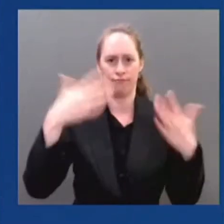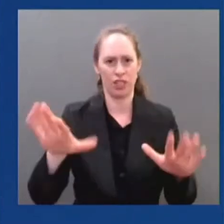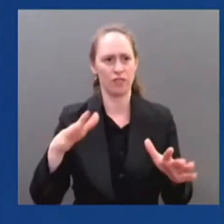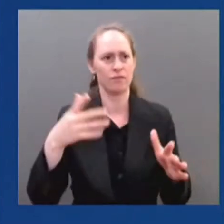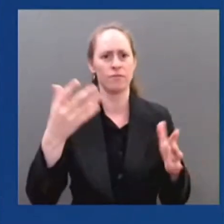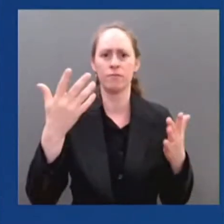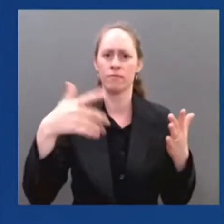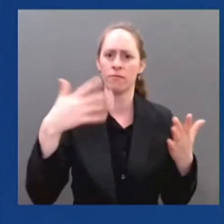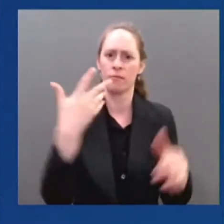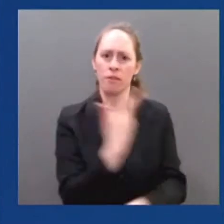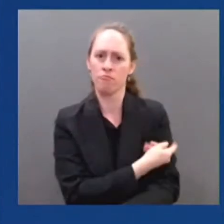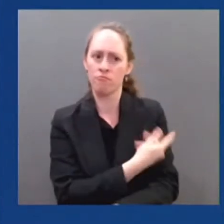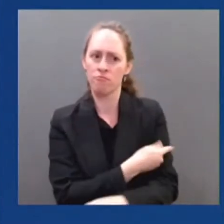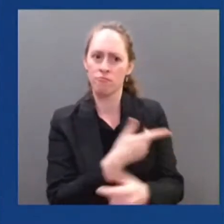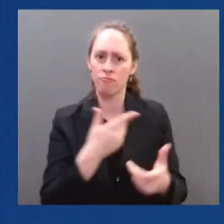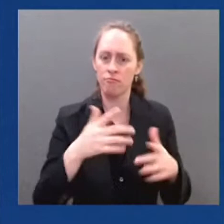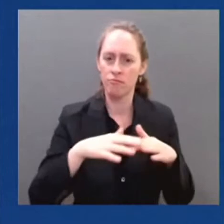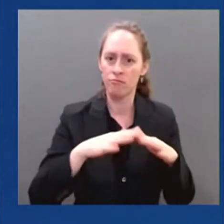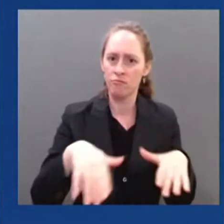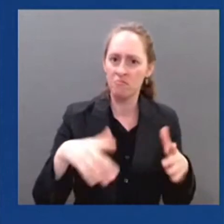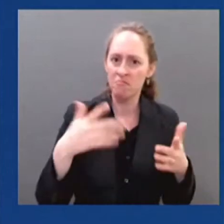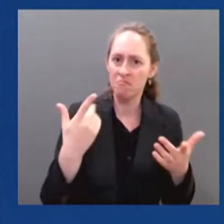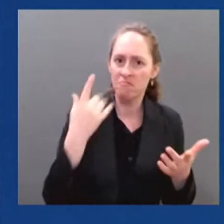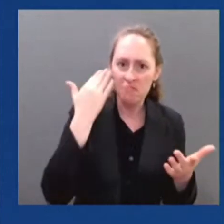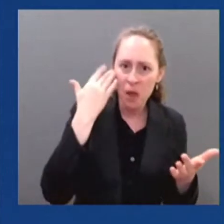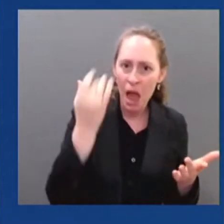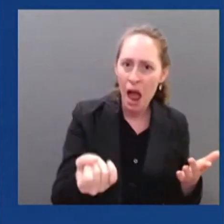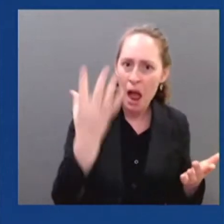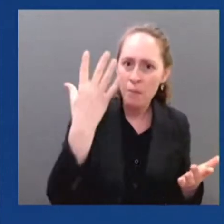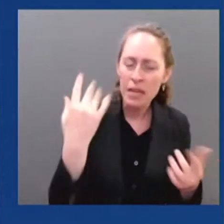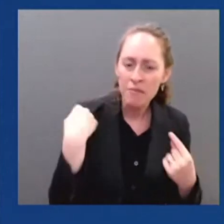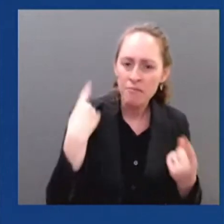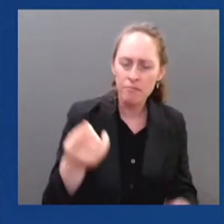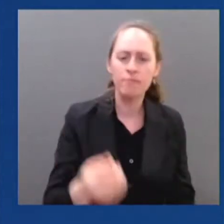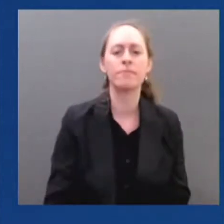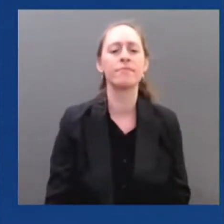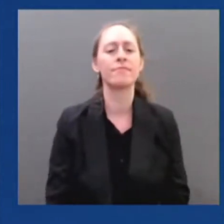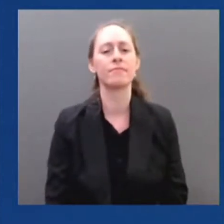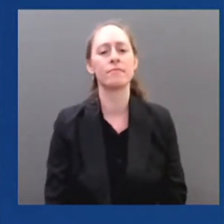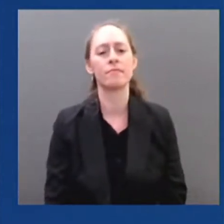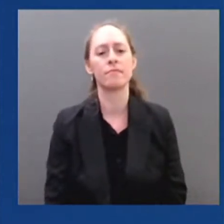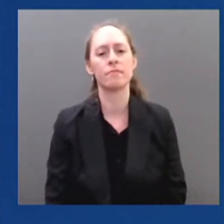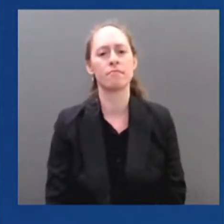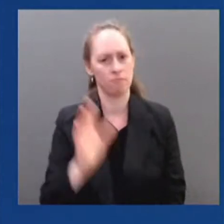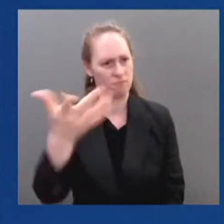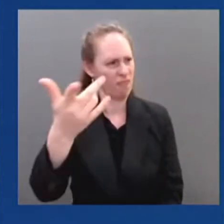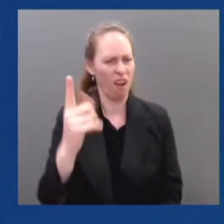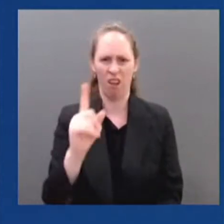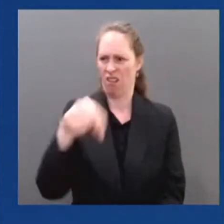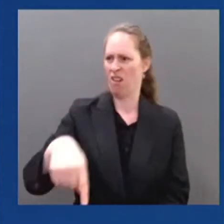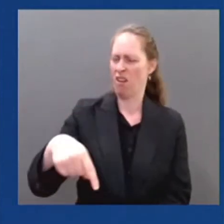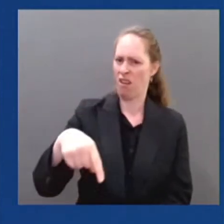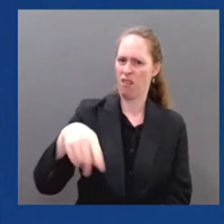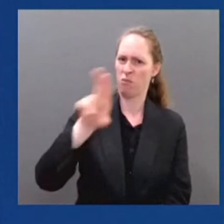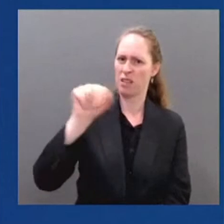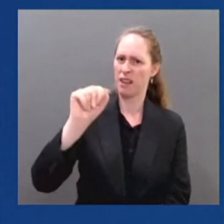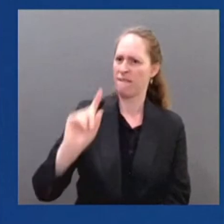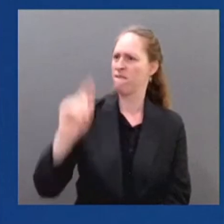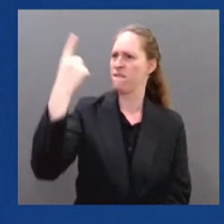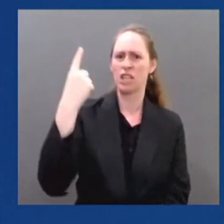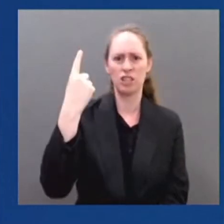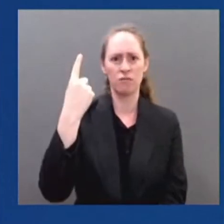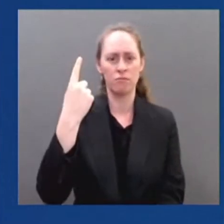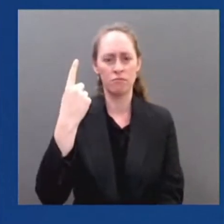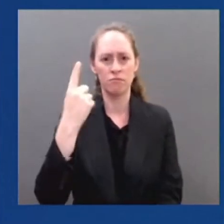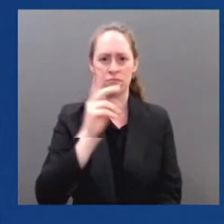why the U.S. became the first country in the world to offer these vaccines to 0 to 4 years old? Seems like places like the UK or Israel sometimes beat the U.S. to the